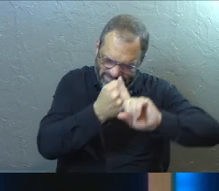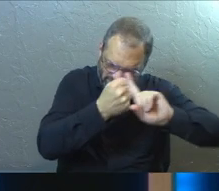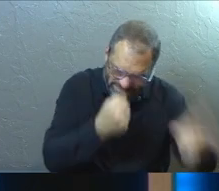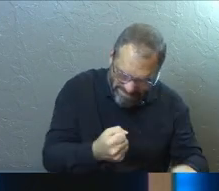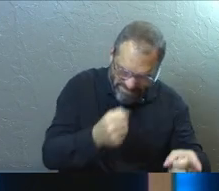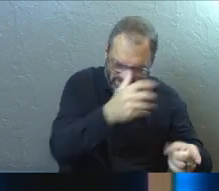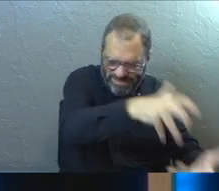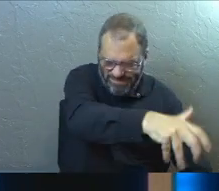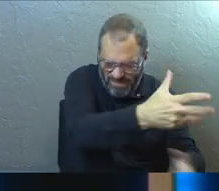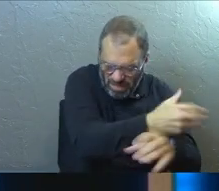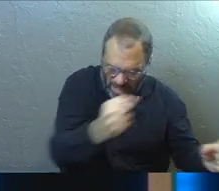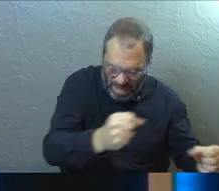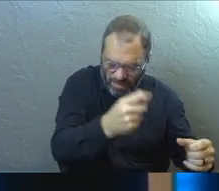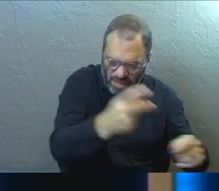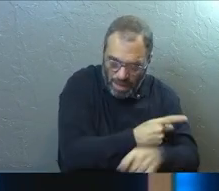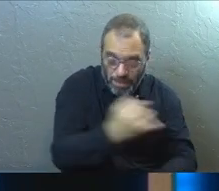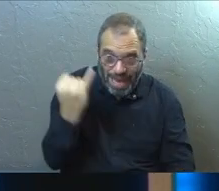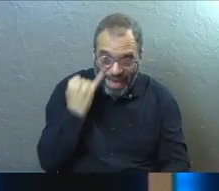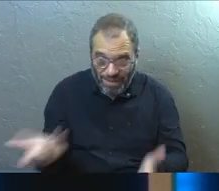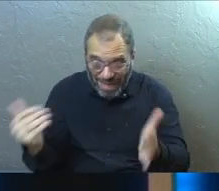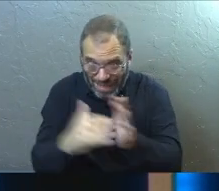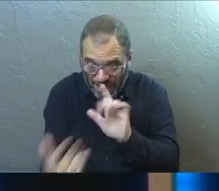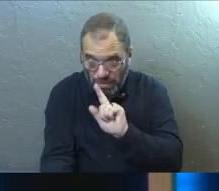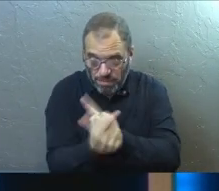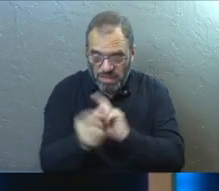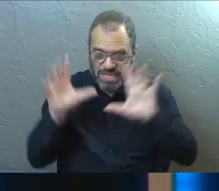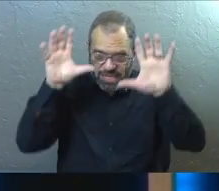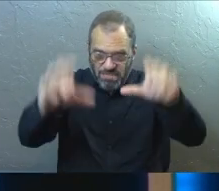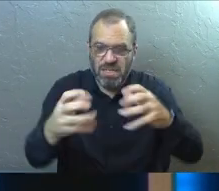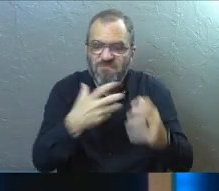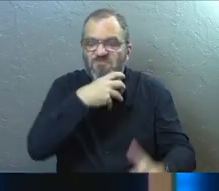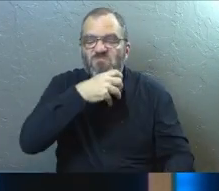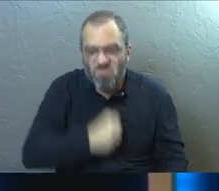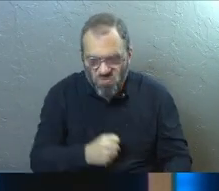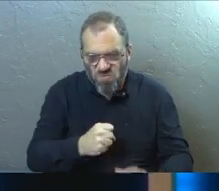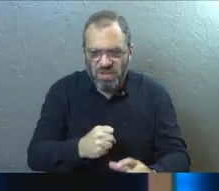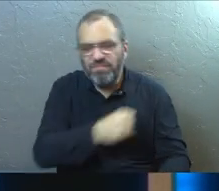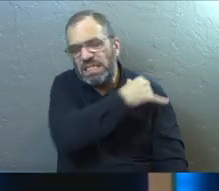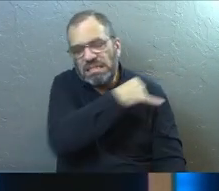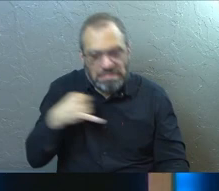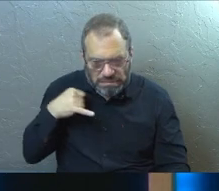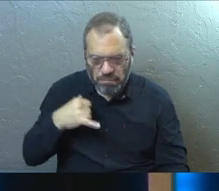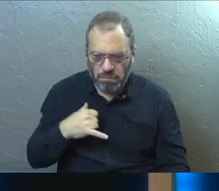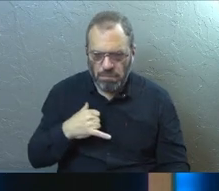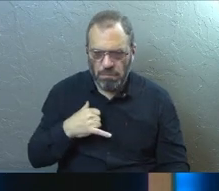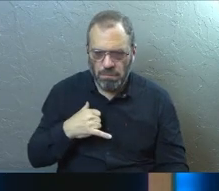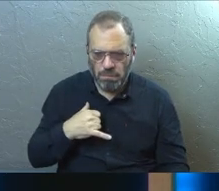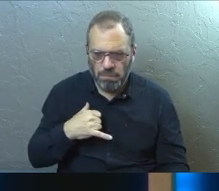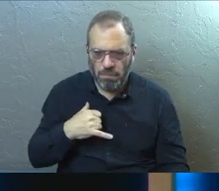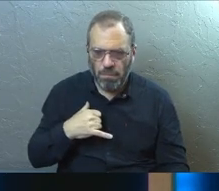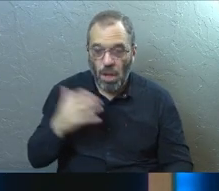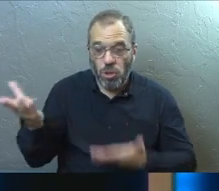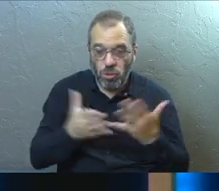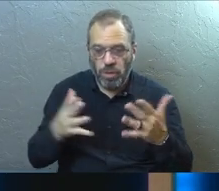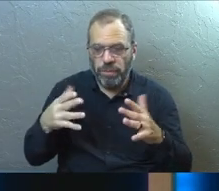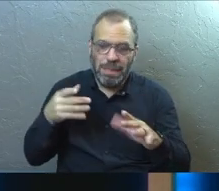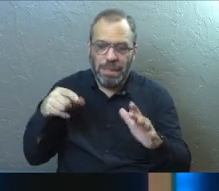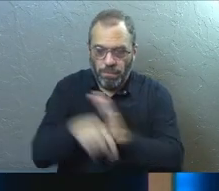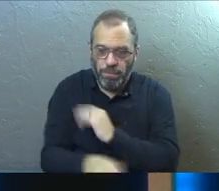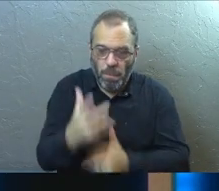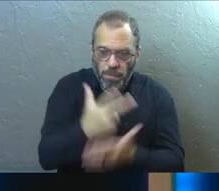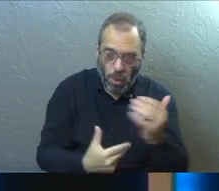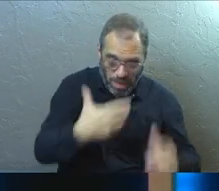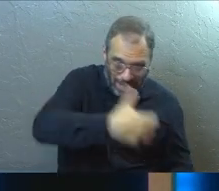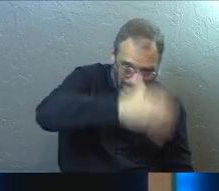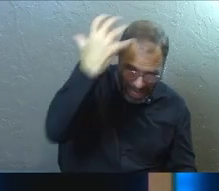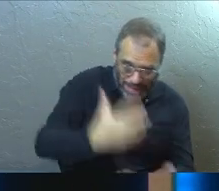and delivered it out of his mouth. And if he arose against me, I caught him by his beard and struck him and killed him. Your servant has struck down both